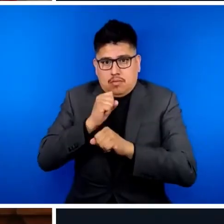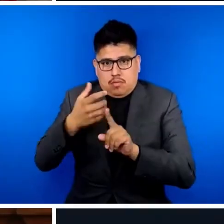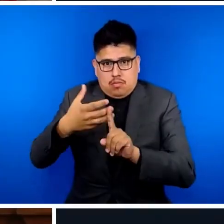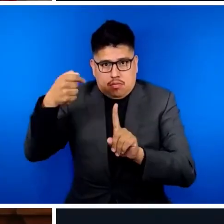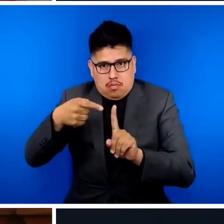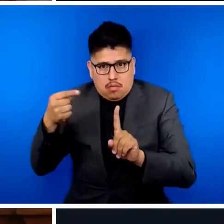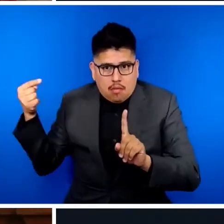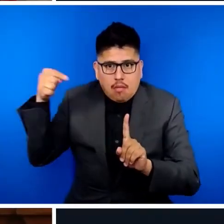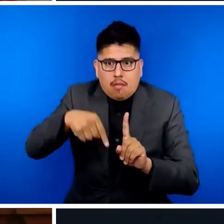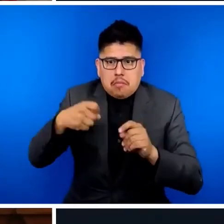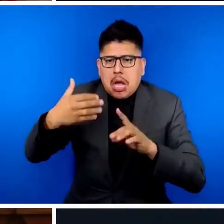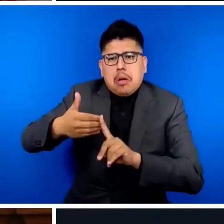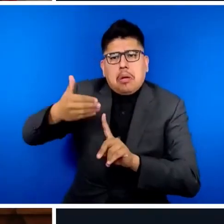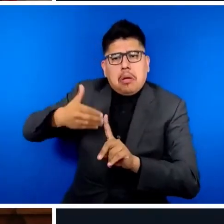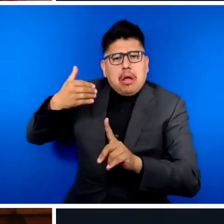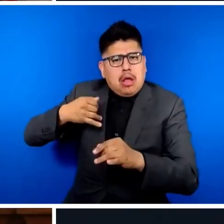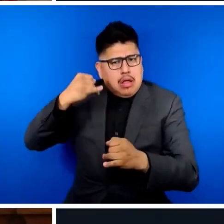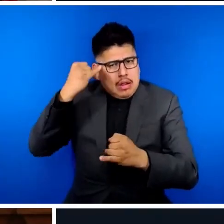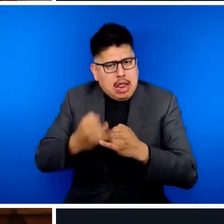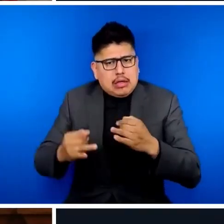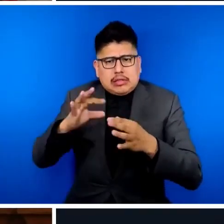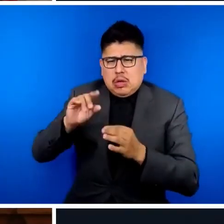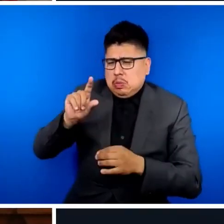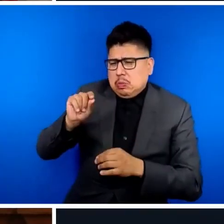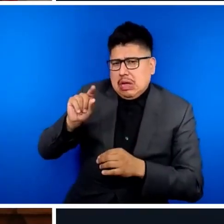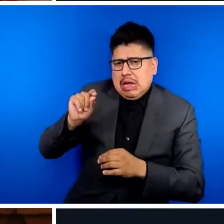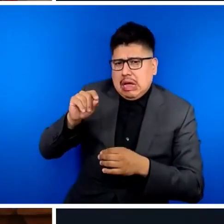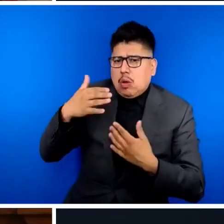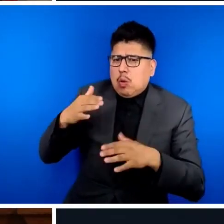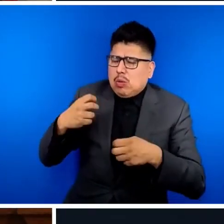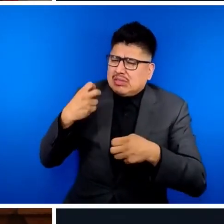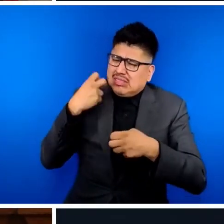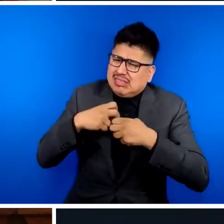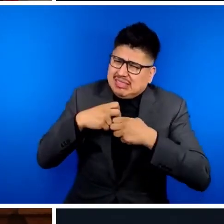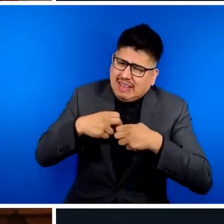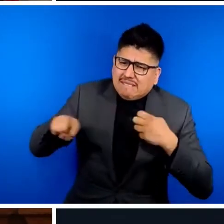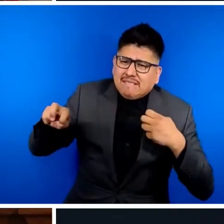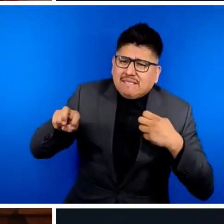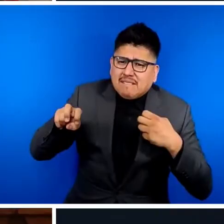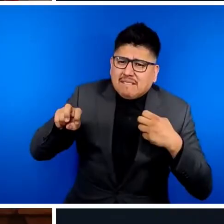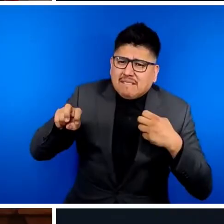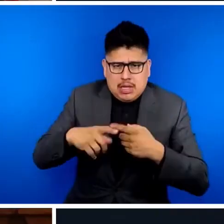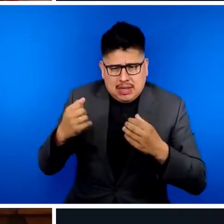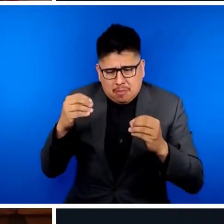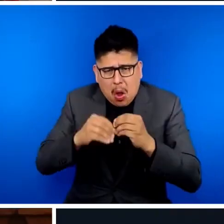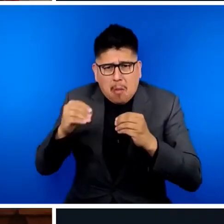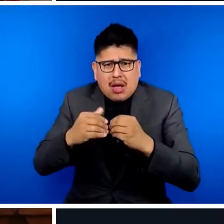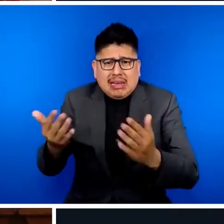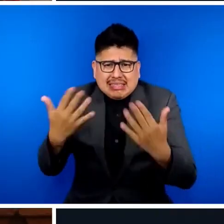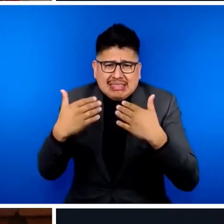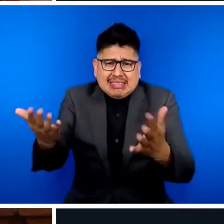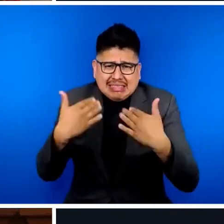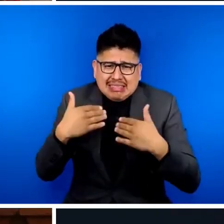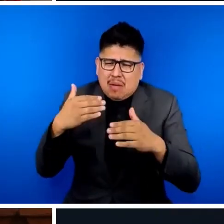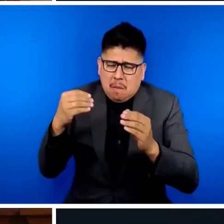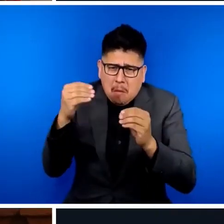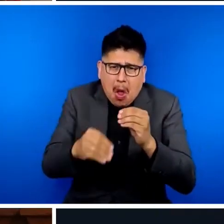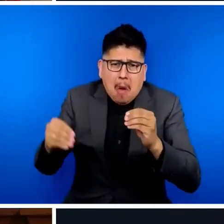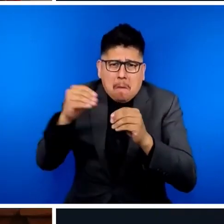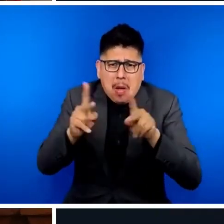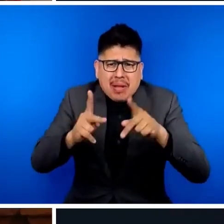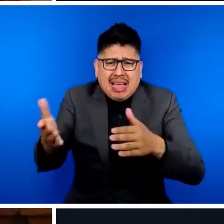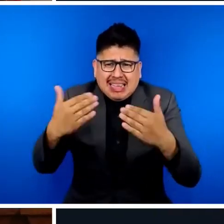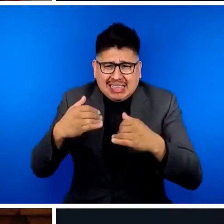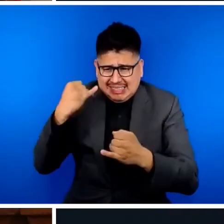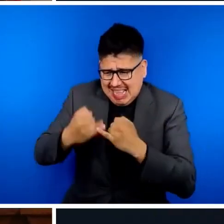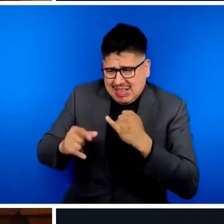said those last 20 are going to be very tough, but we got many, many more, hundreds. But I said those last 20 are going to be tough. We got them